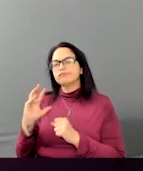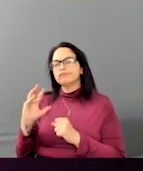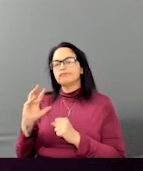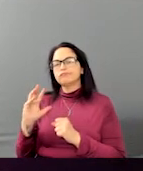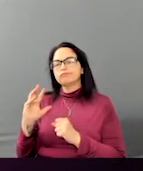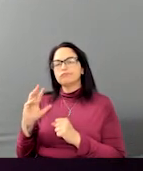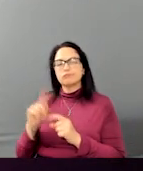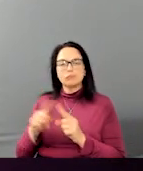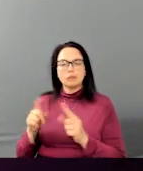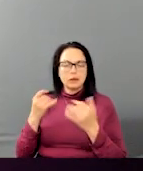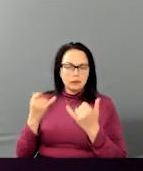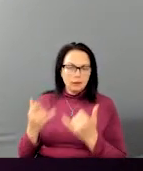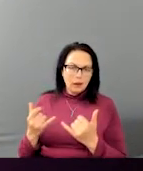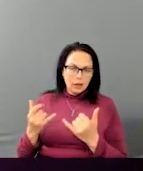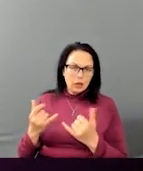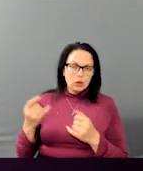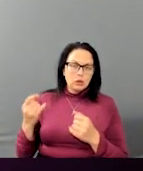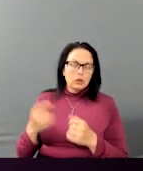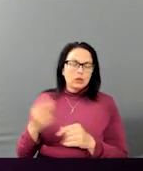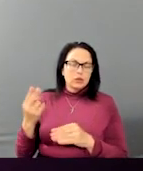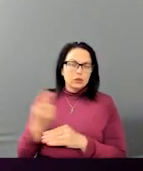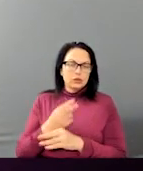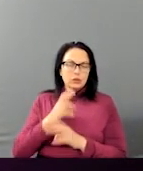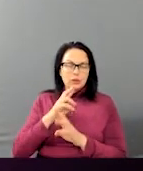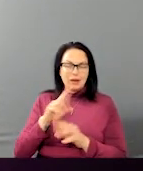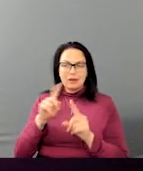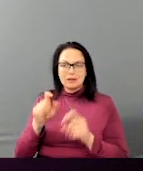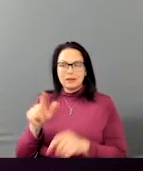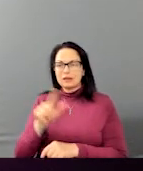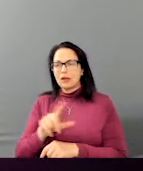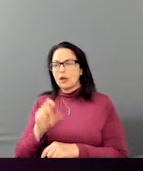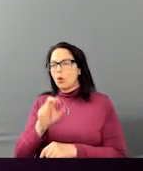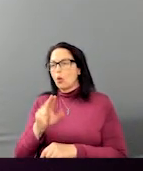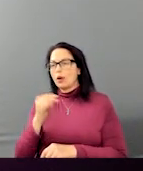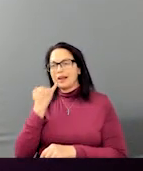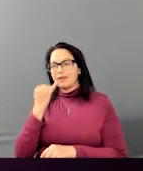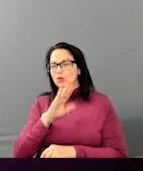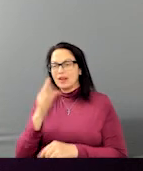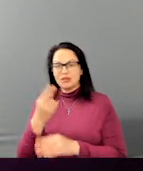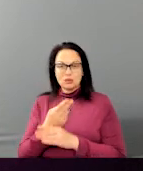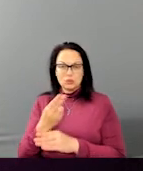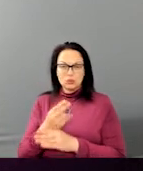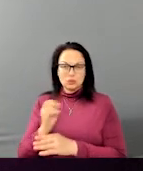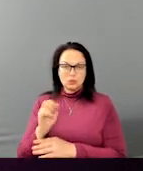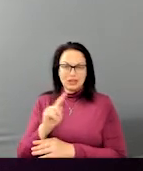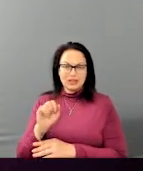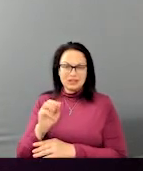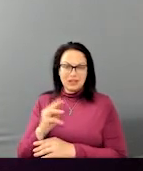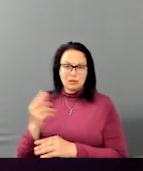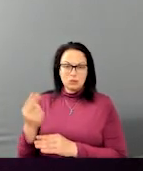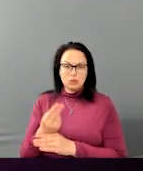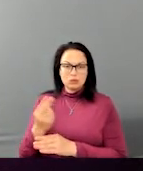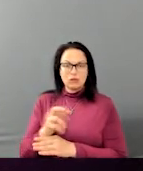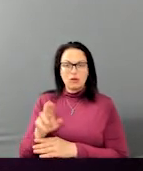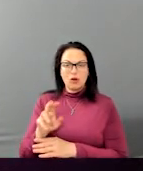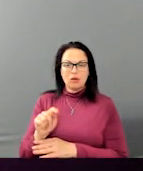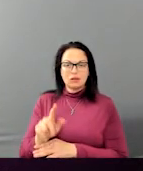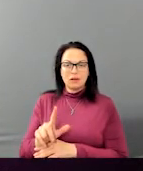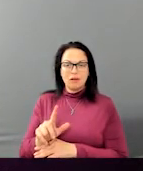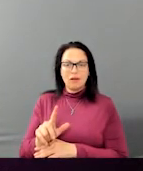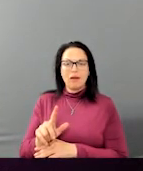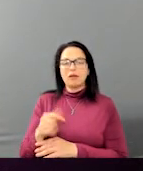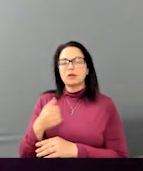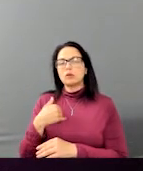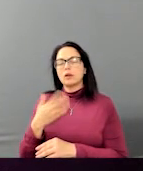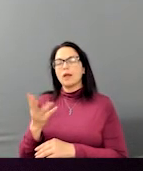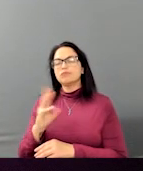now you're using React testing library. Or if you've never used Enzyme and only been using RTL, you could get a little history